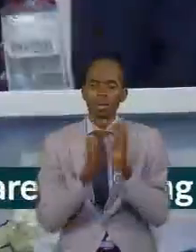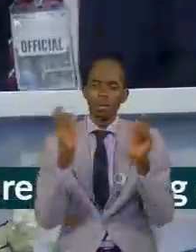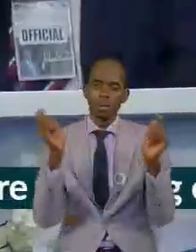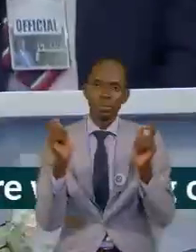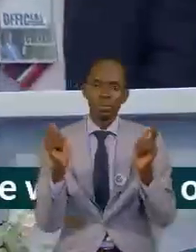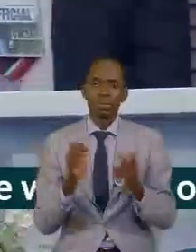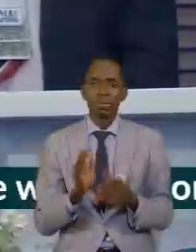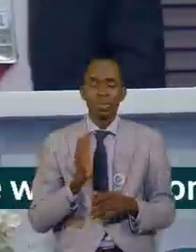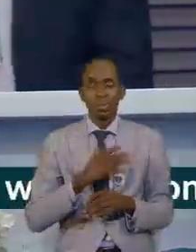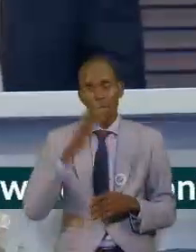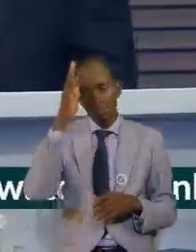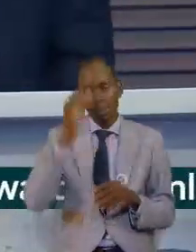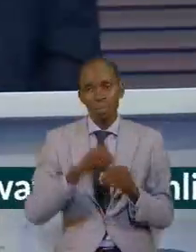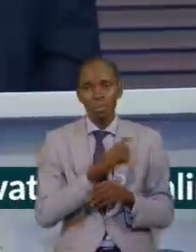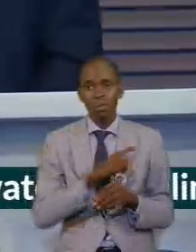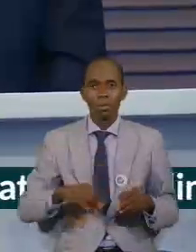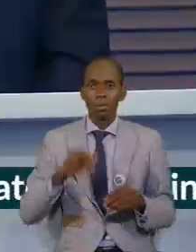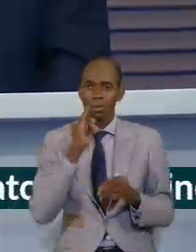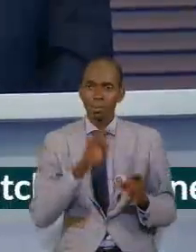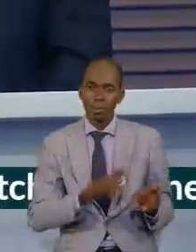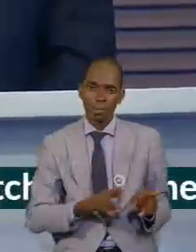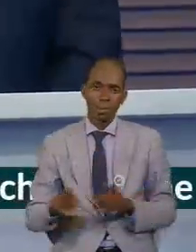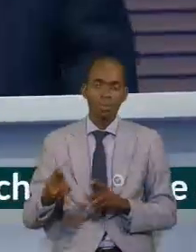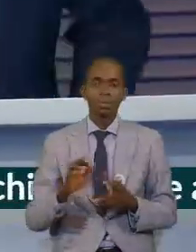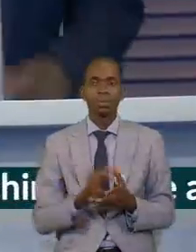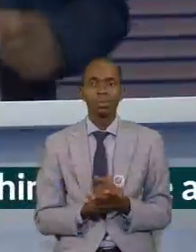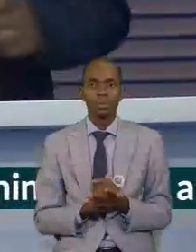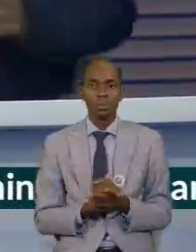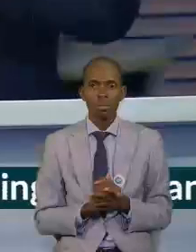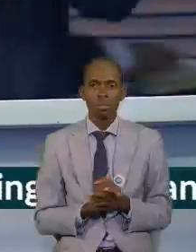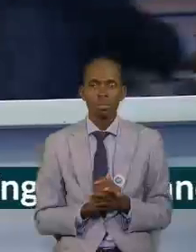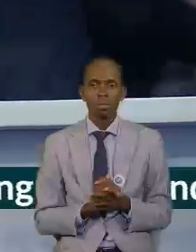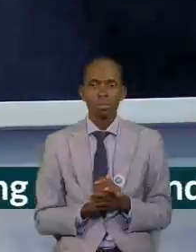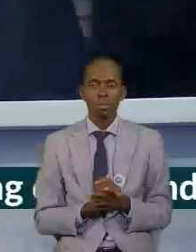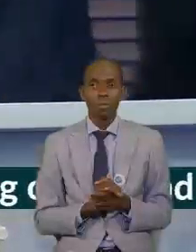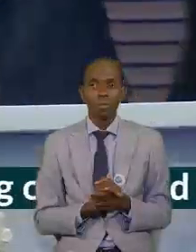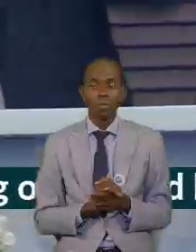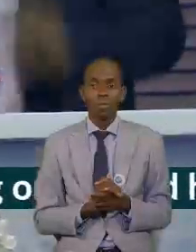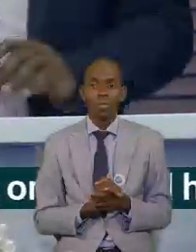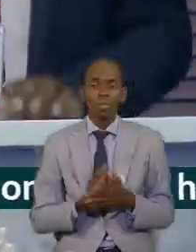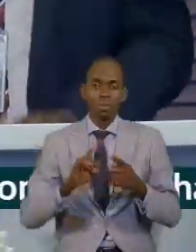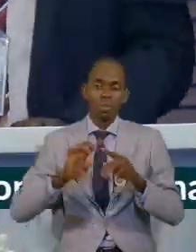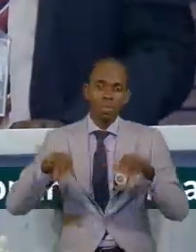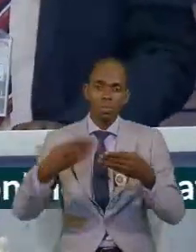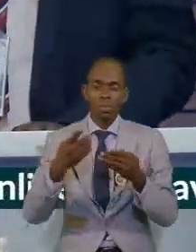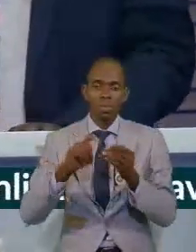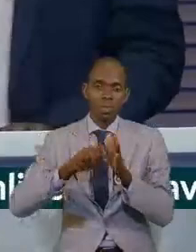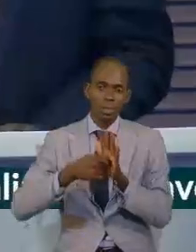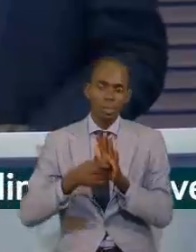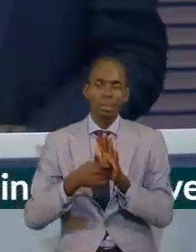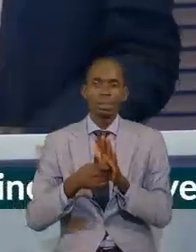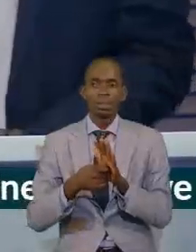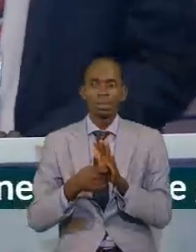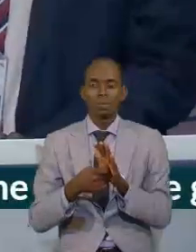Father in the Lord is ready. De venir remettre la clé passe-partout. Give you the key for everywhere. De remettre la